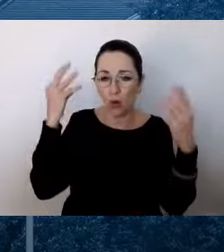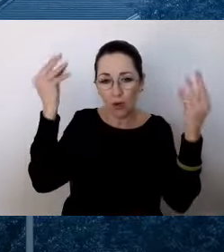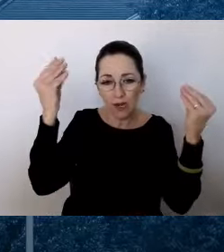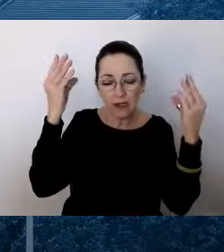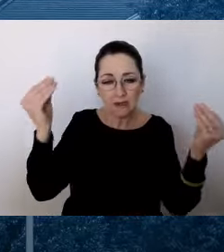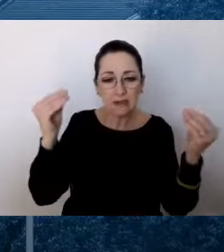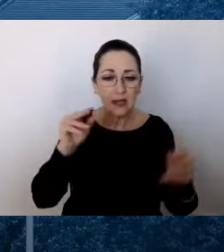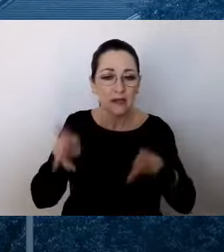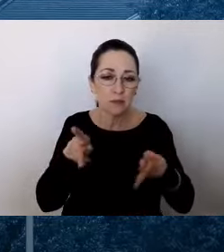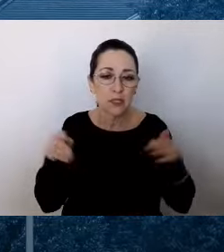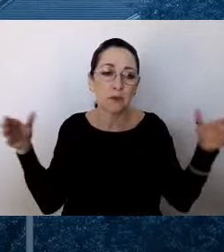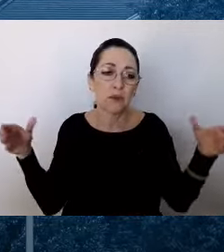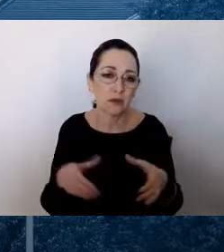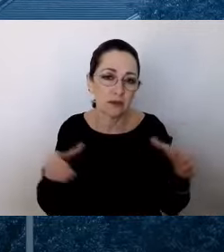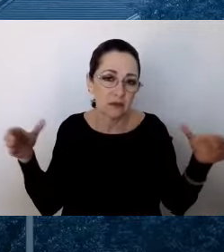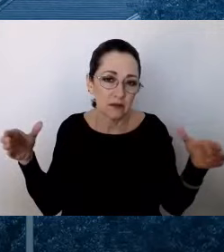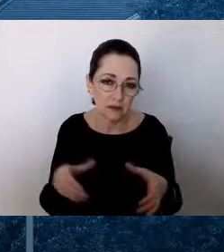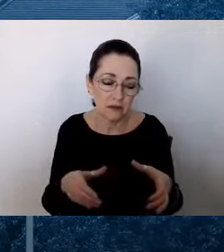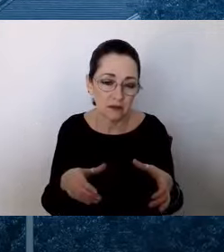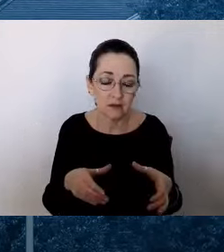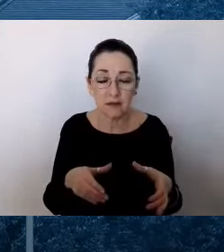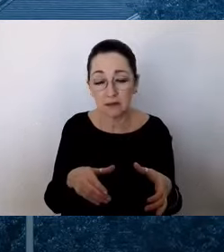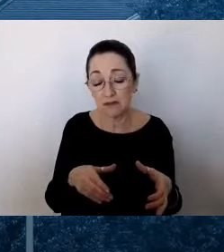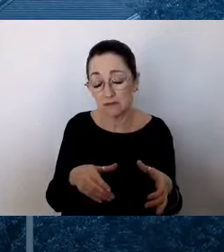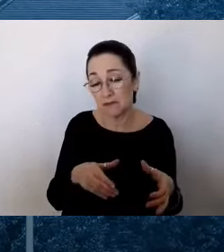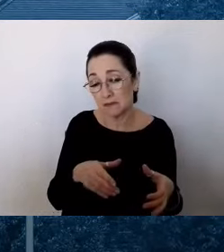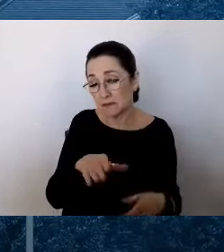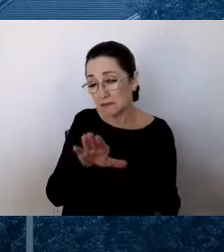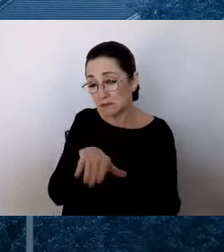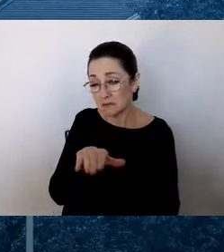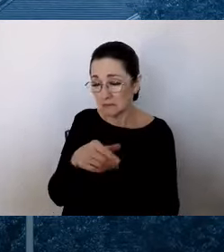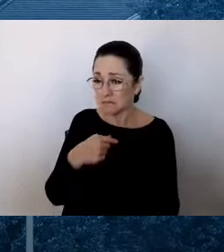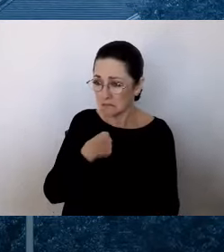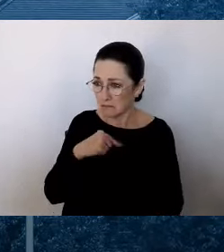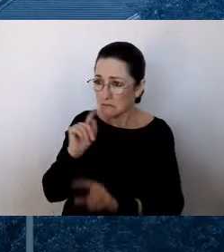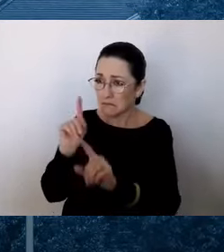place. And by the way, I've been into more schools more